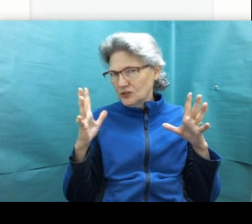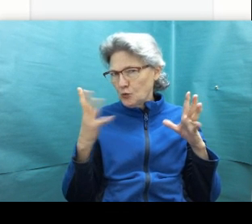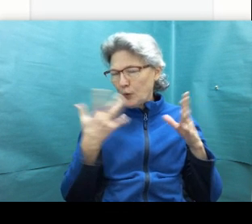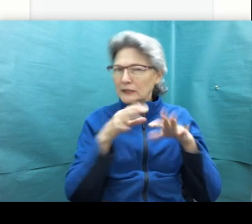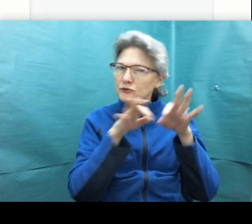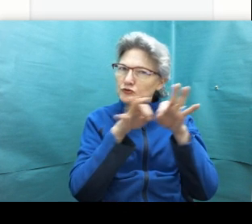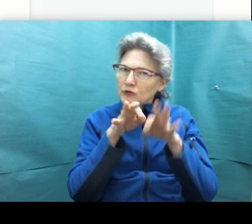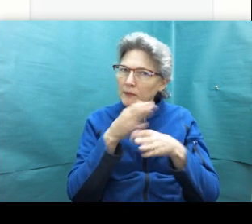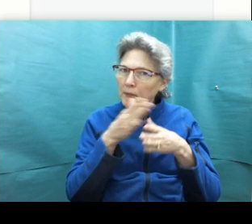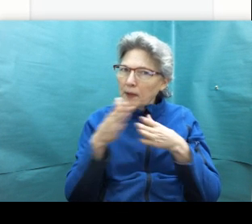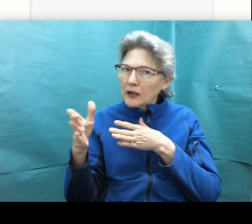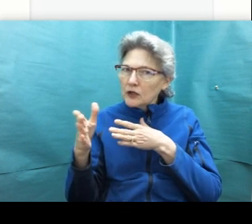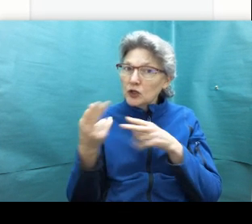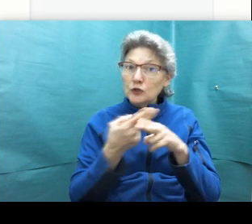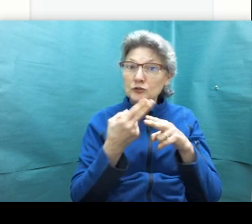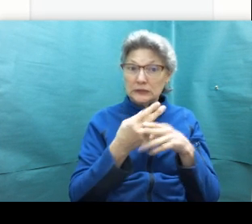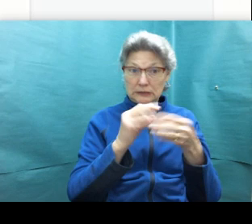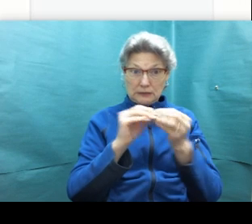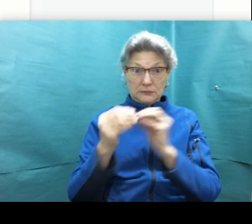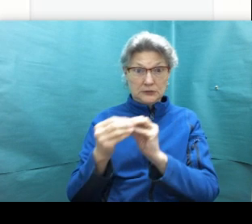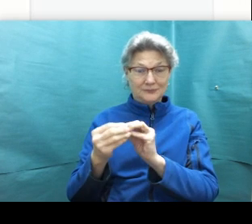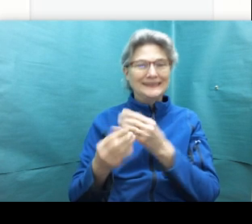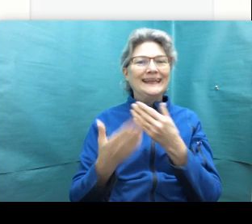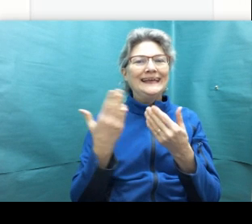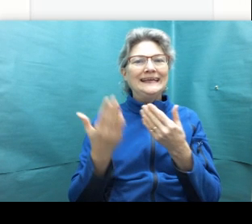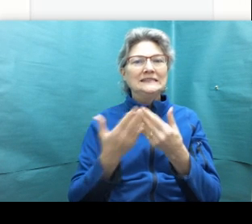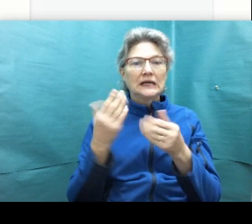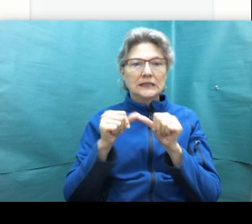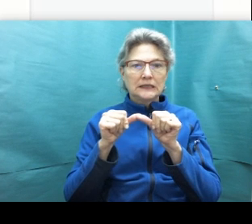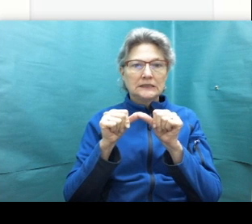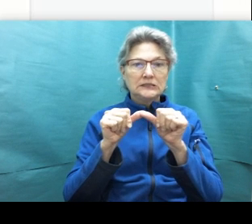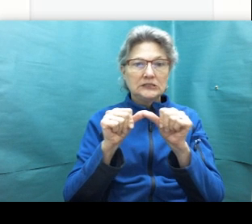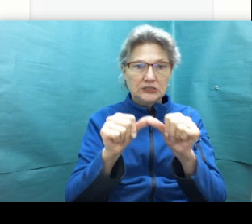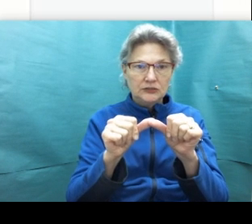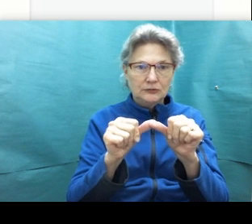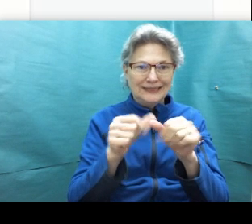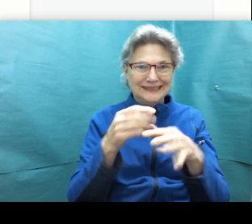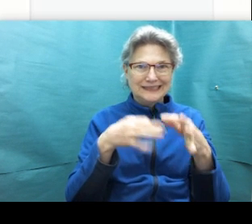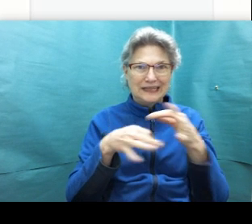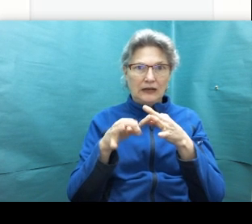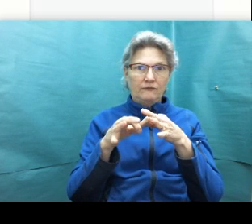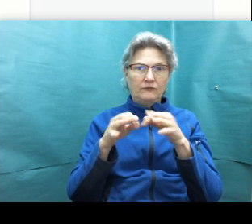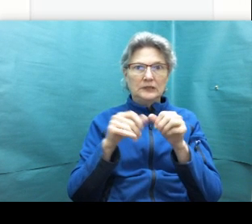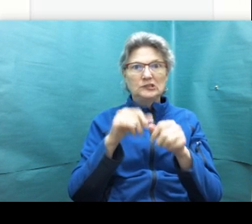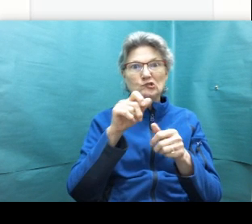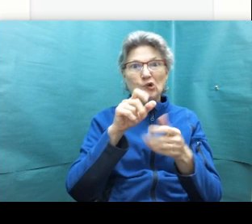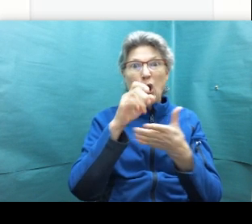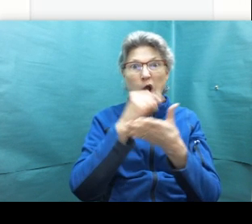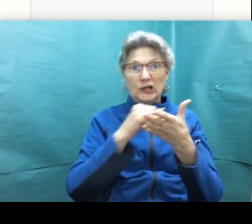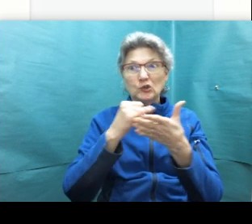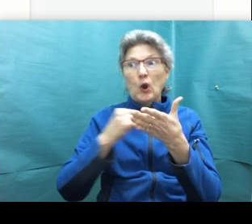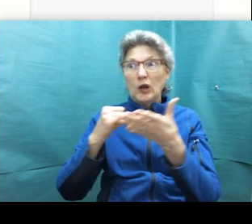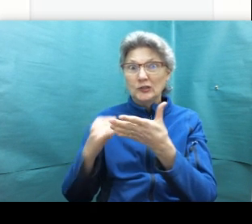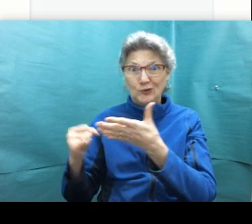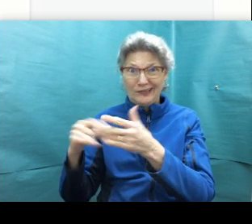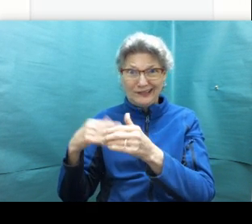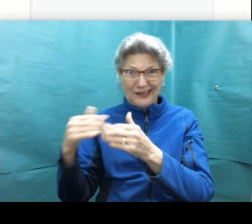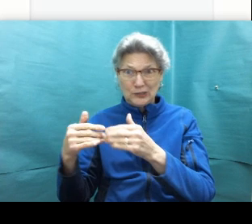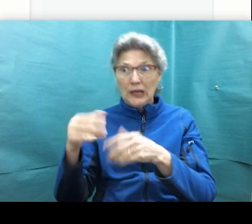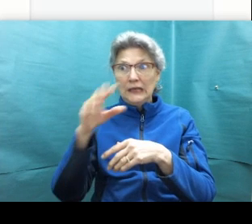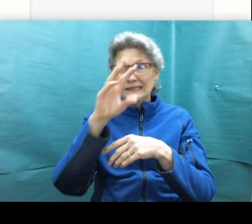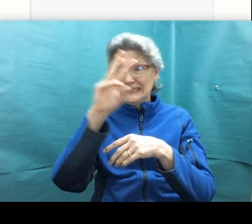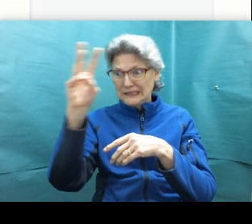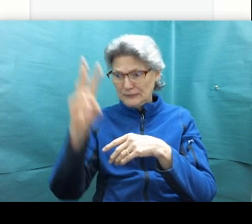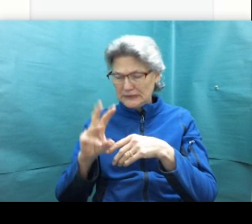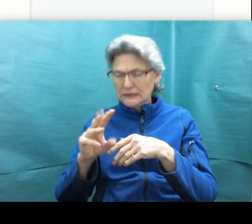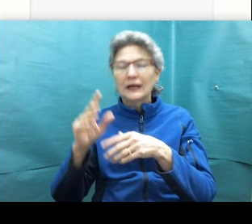this pattern with numbers, which makes it much easier as I continue on rather than having to continue drawing all these circles. So I can actually